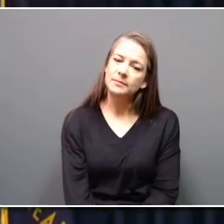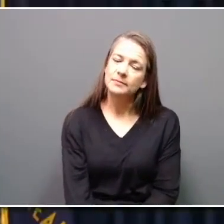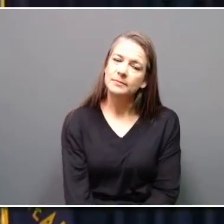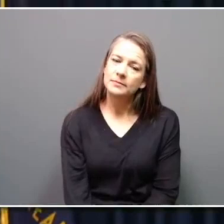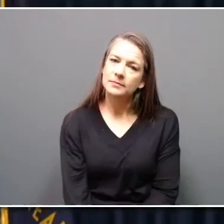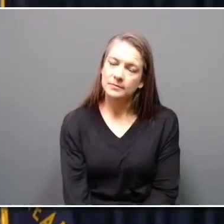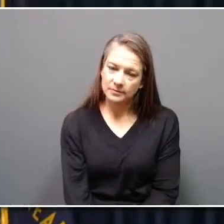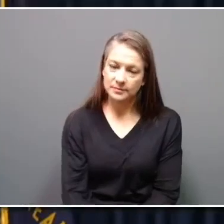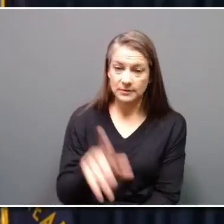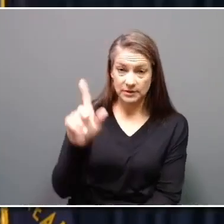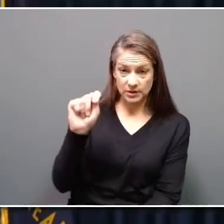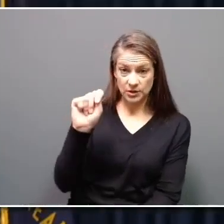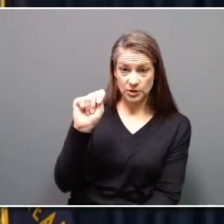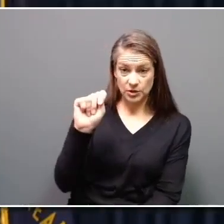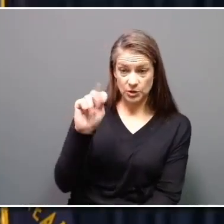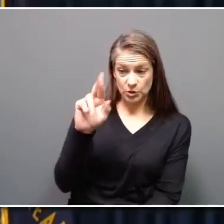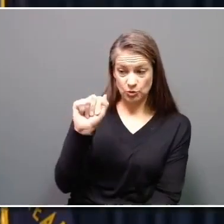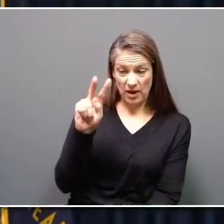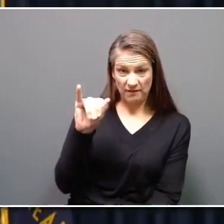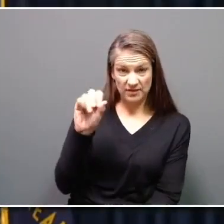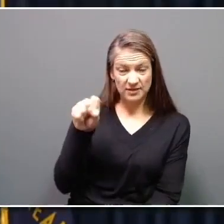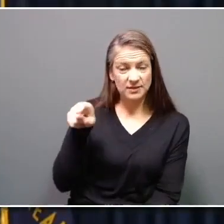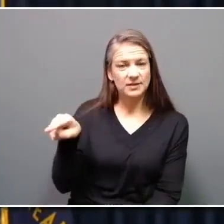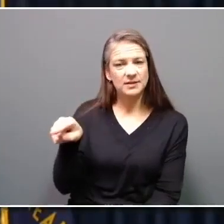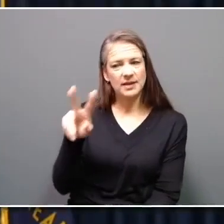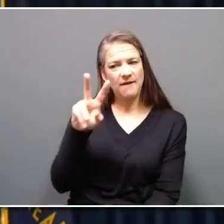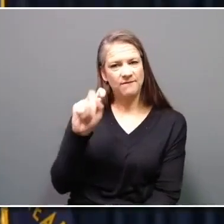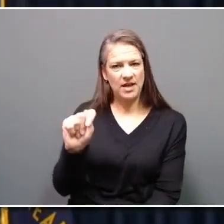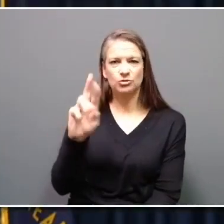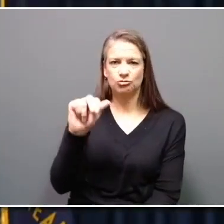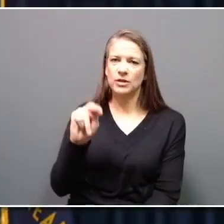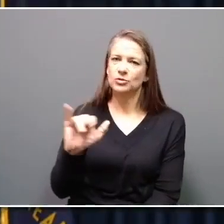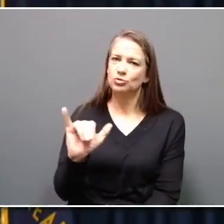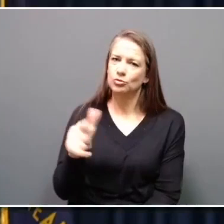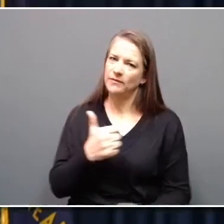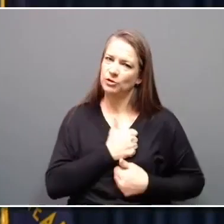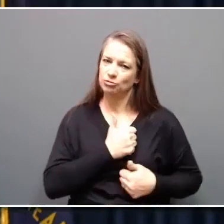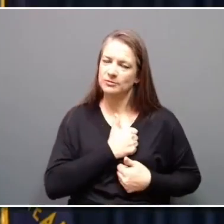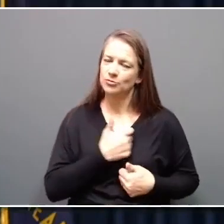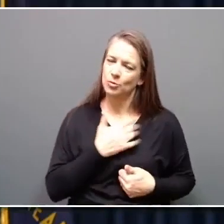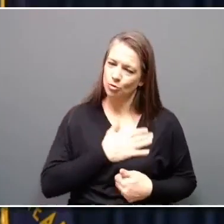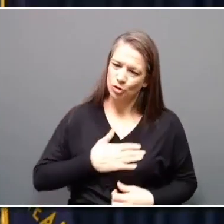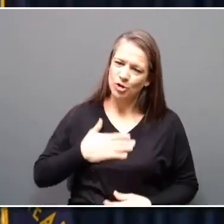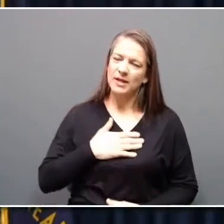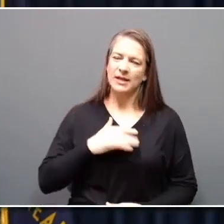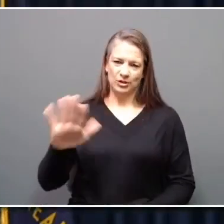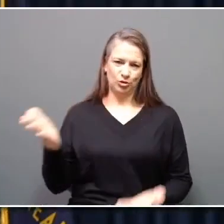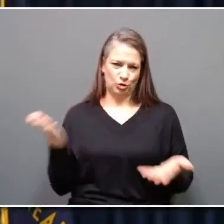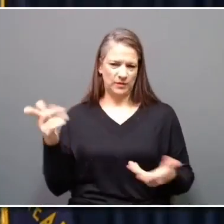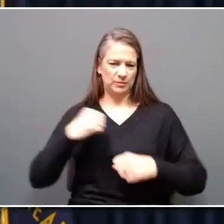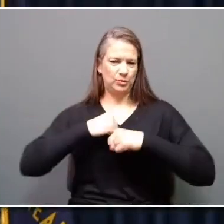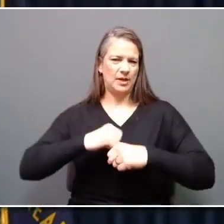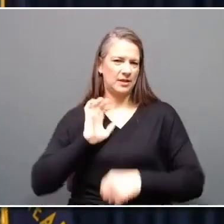Travis is also a veteran, and we appreciate his service, which he did in some very dangerous places protecting our country.